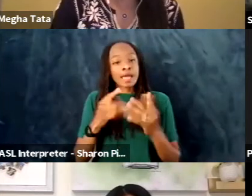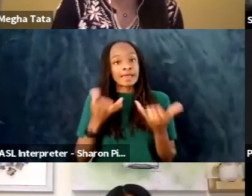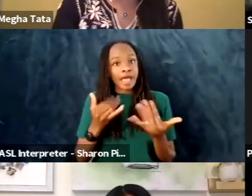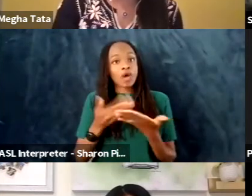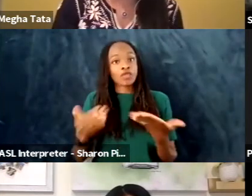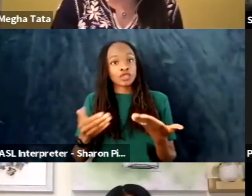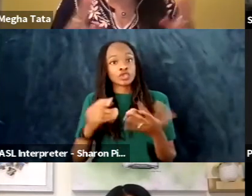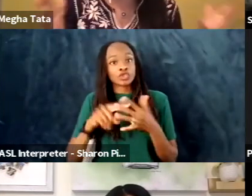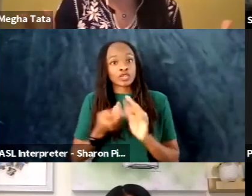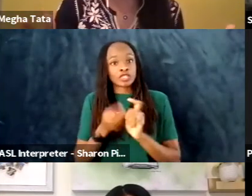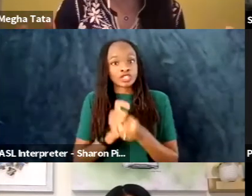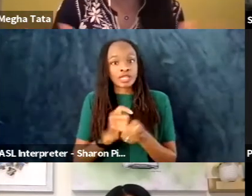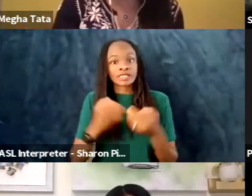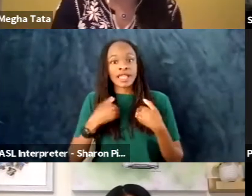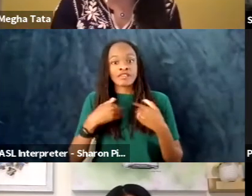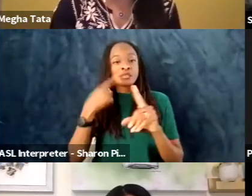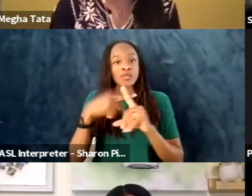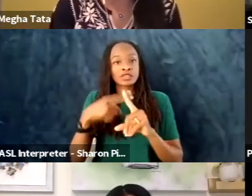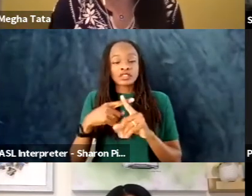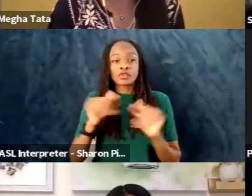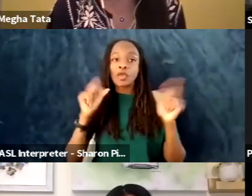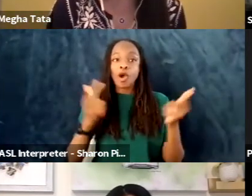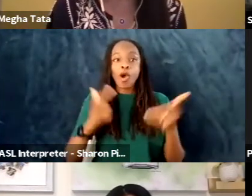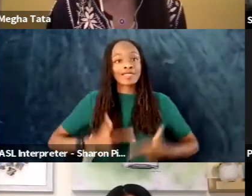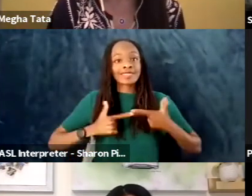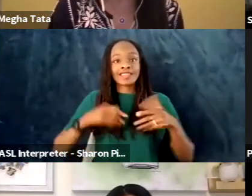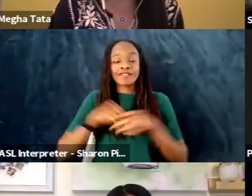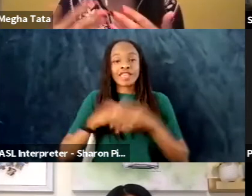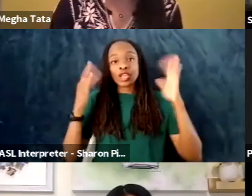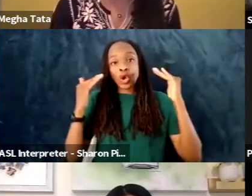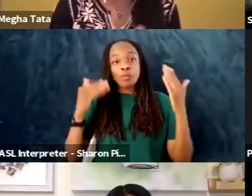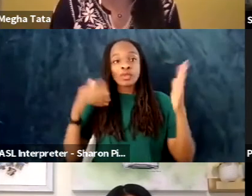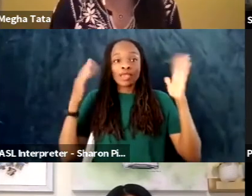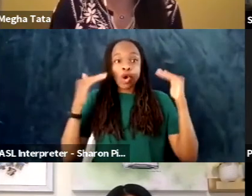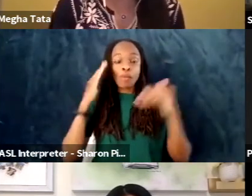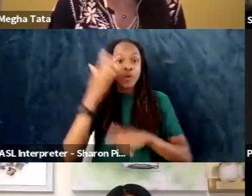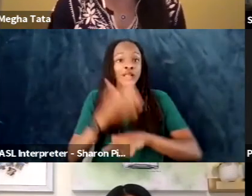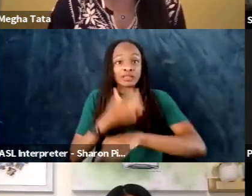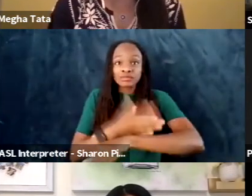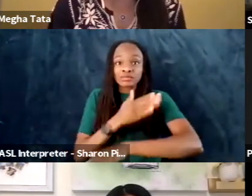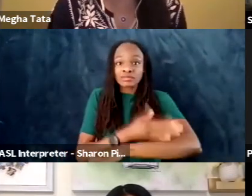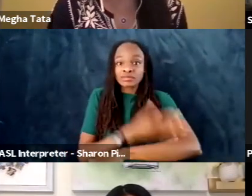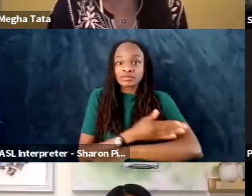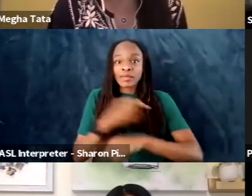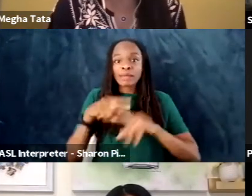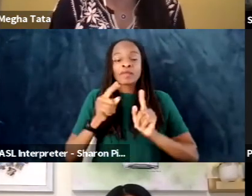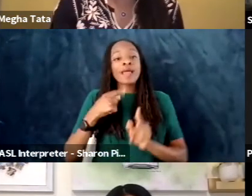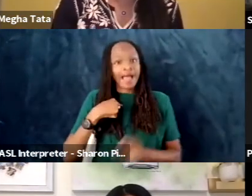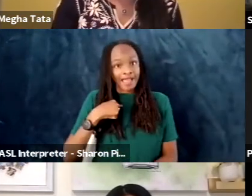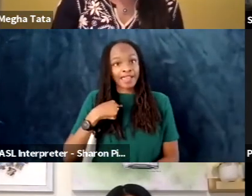positive sign. So we all live in hope, and that's what we're hoping, that it only will get better. But I do